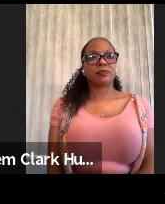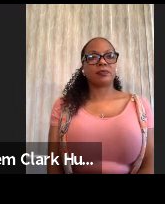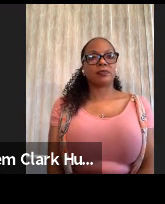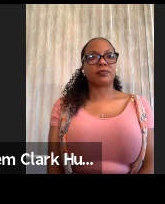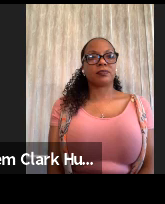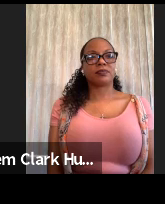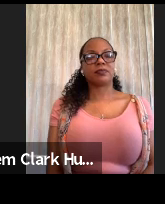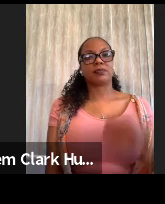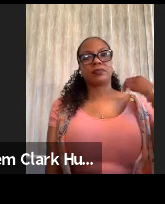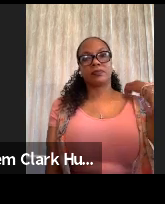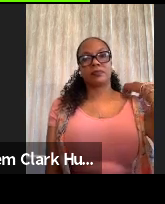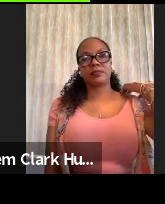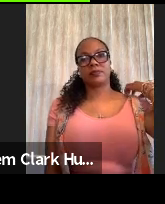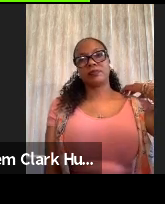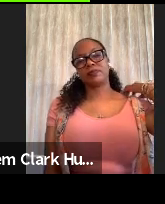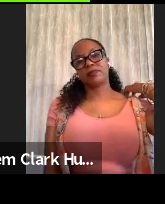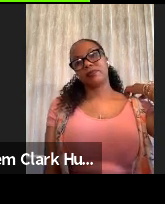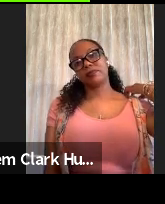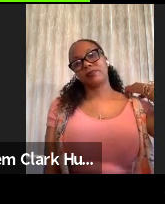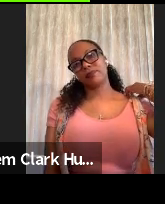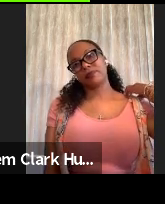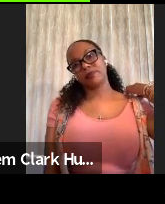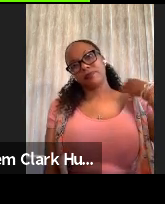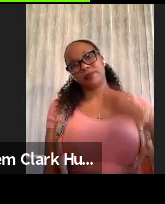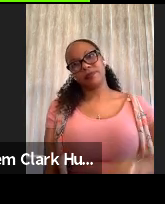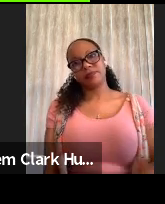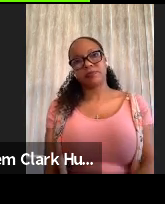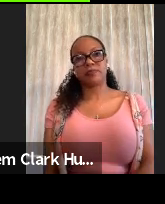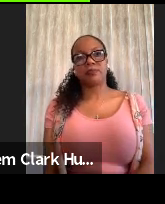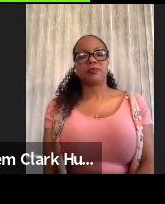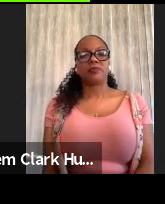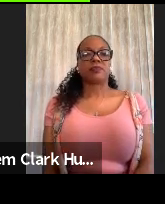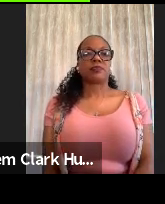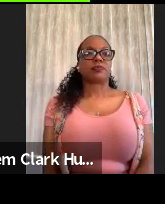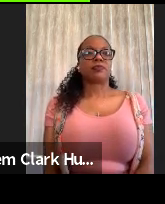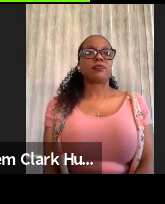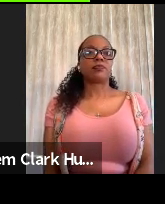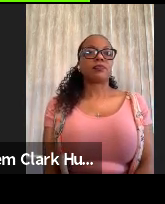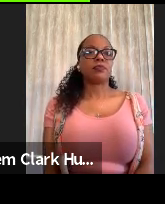error? yeah, anywhere in there where we find